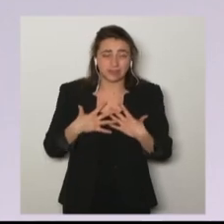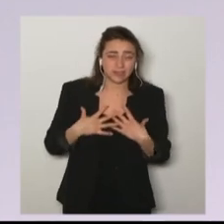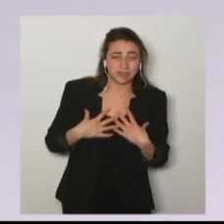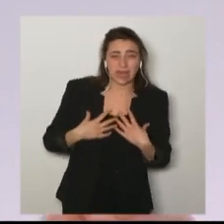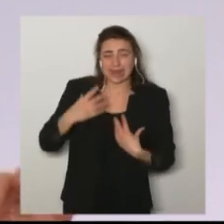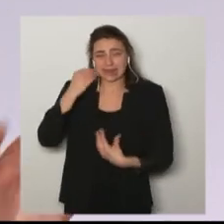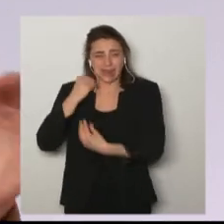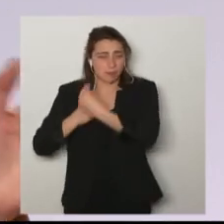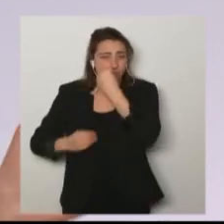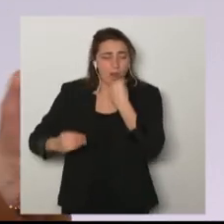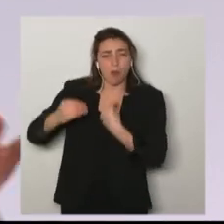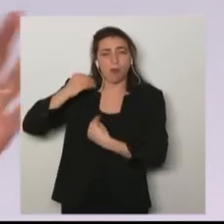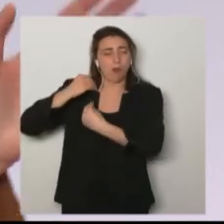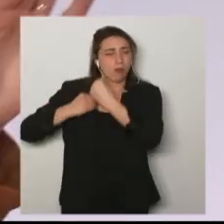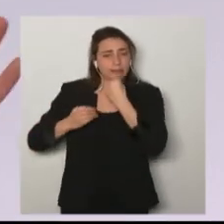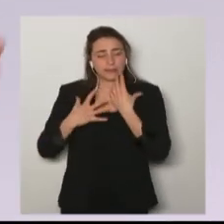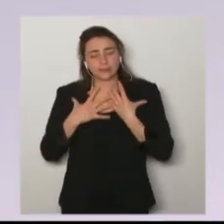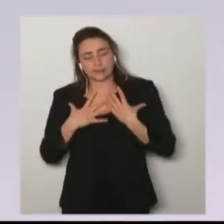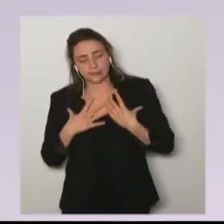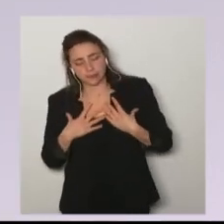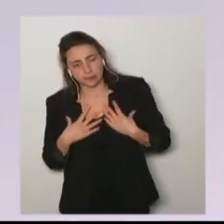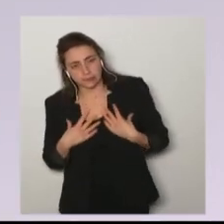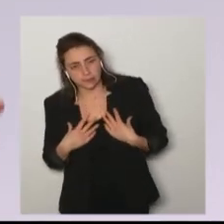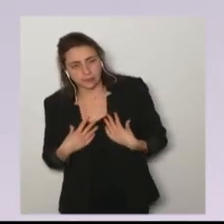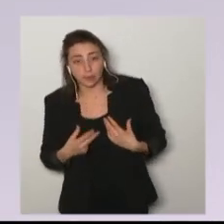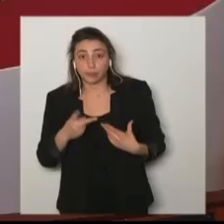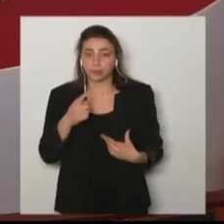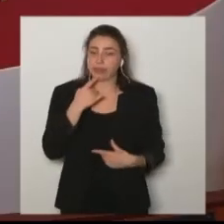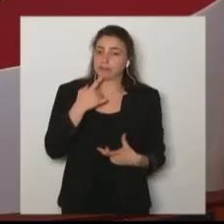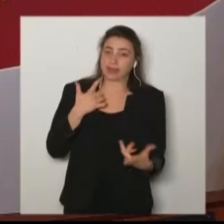difficult to manage than the other type of diagnosis.